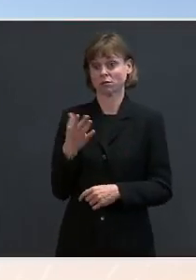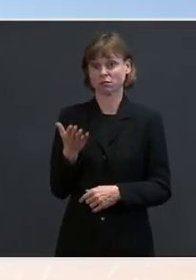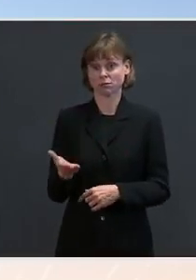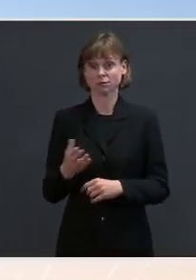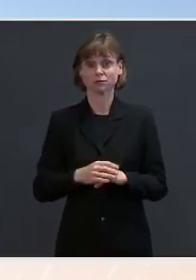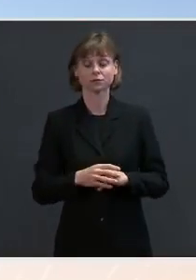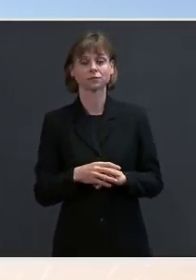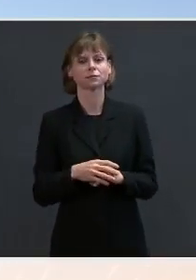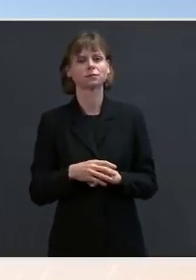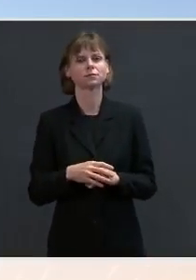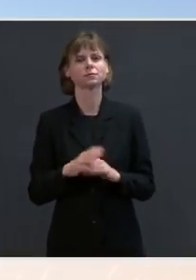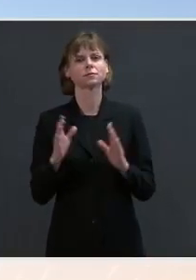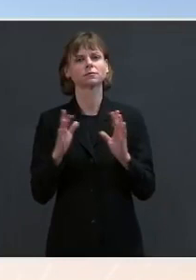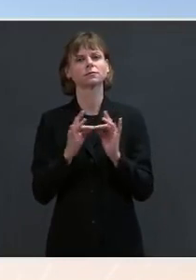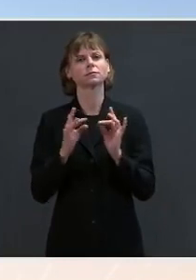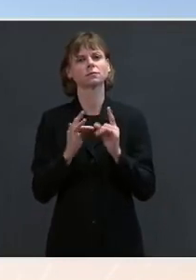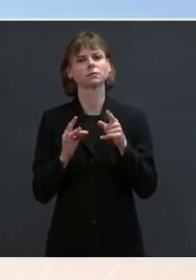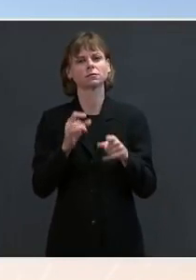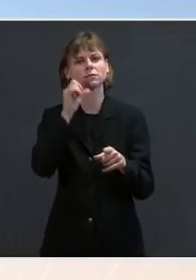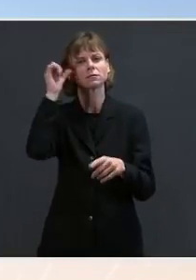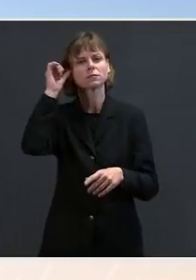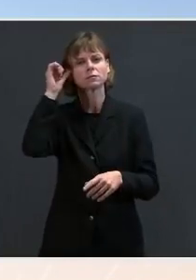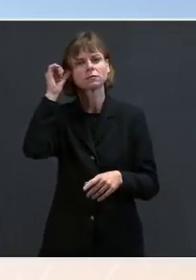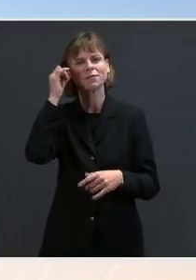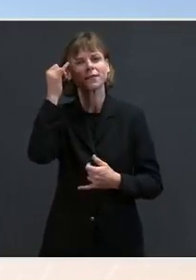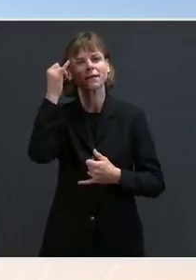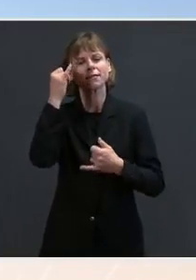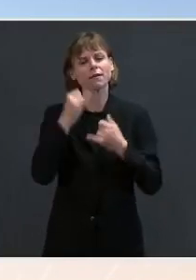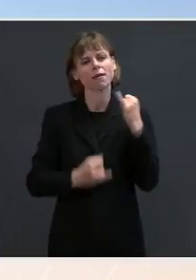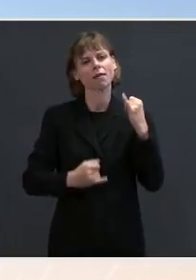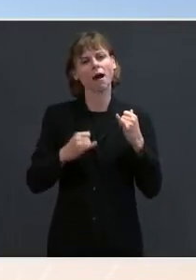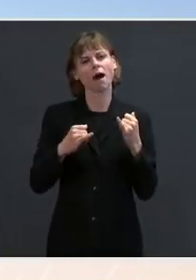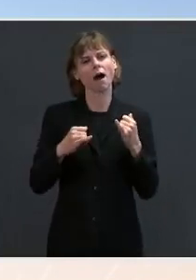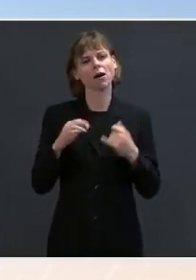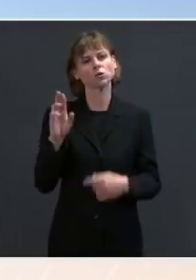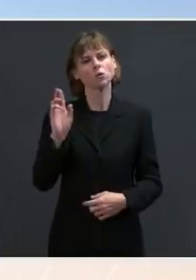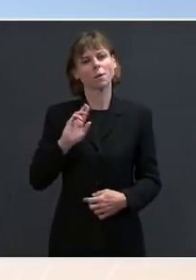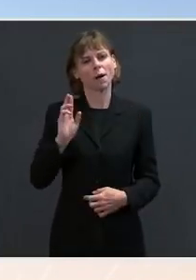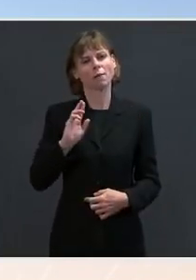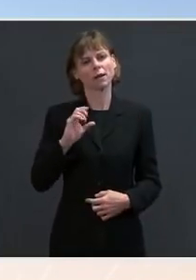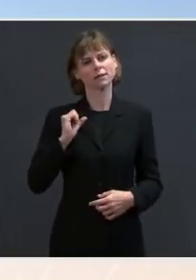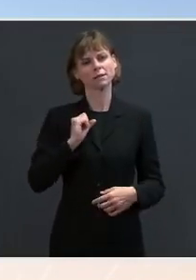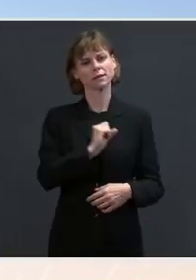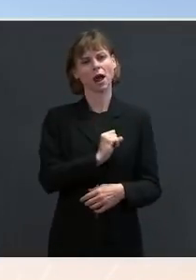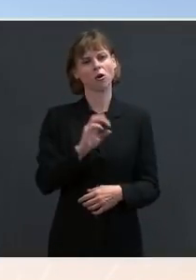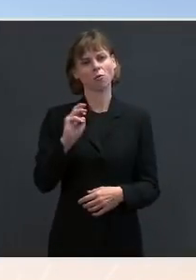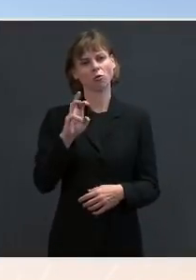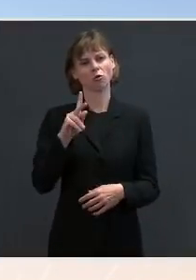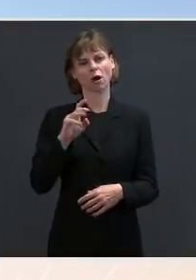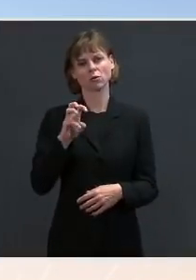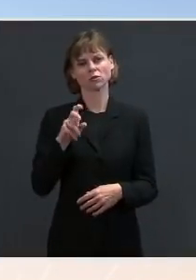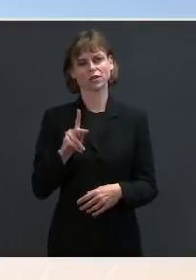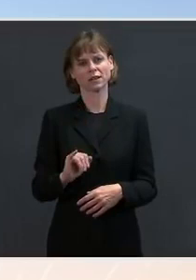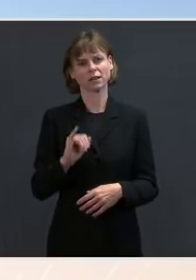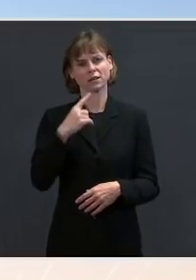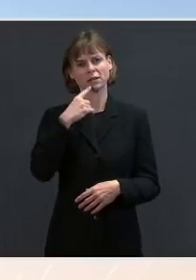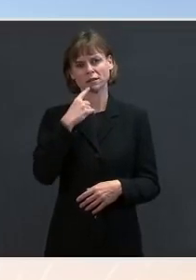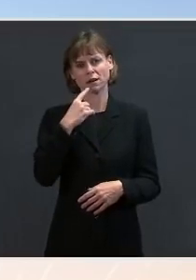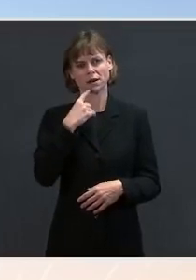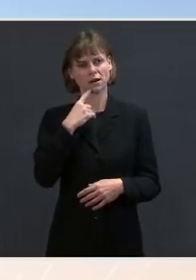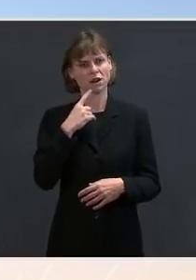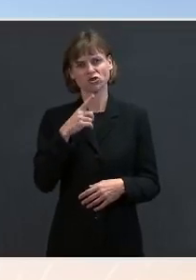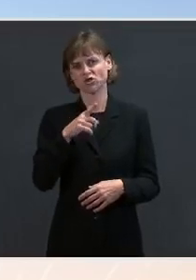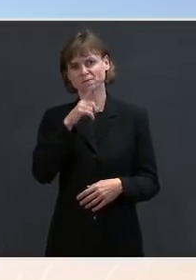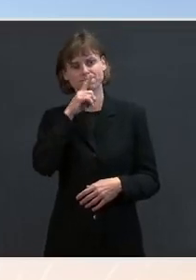OMB nominee. Mm-hmm. Yesterday, the last outstanding Republican Senator, Lisa Murkowski, said that she did not tell the White House her stance on